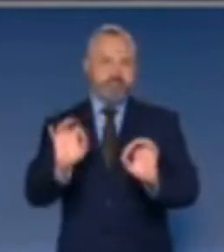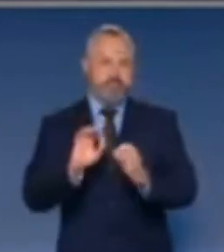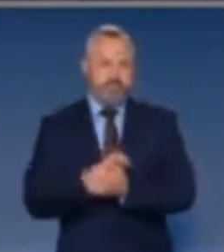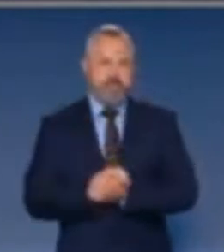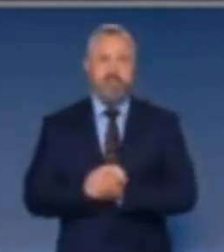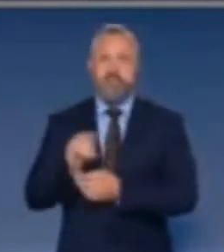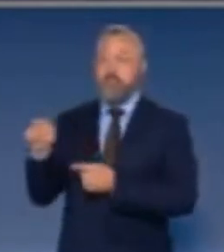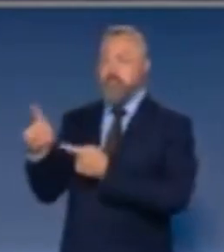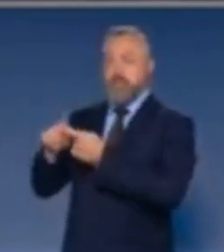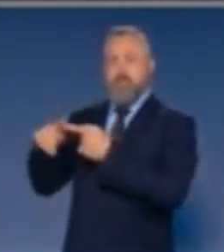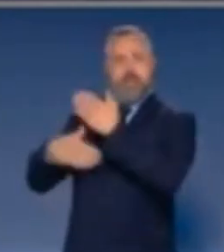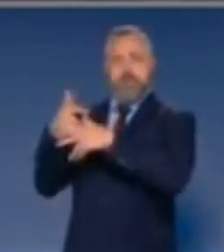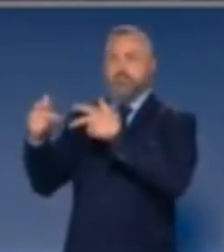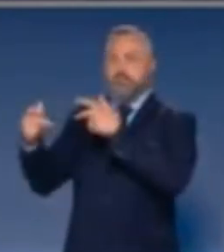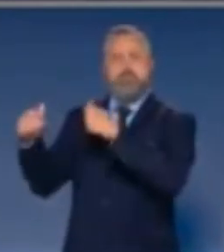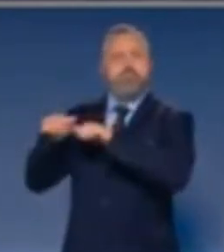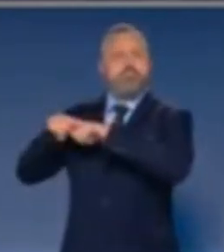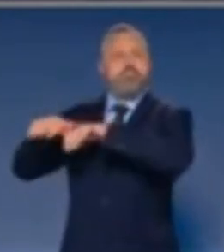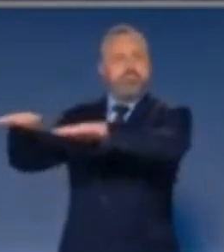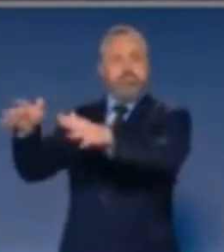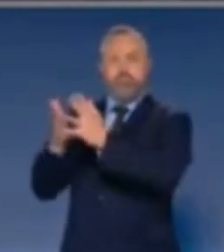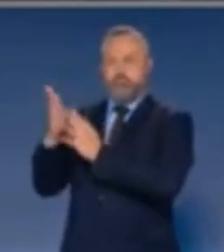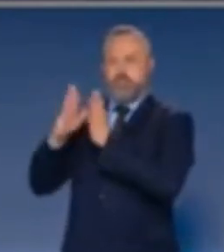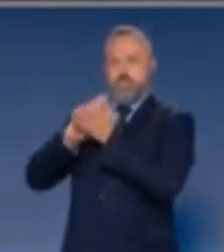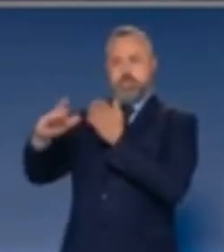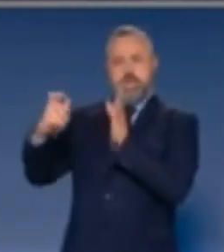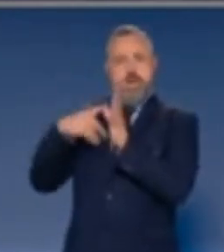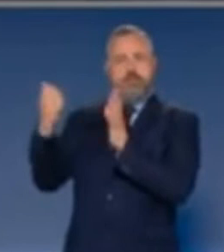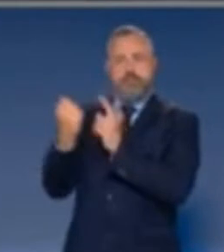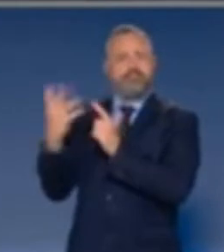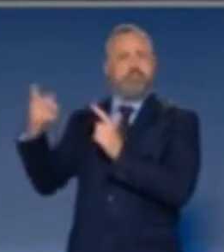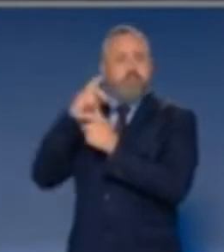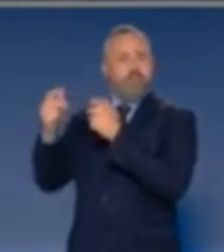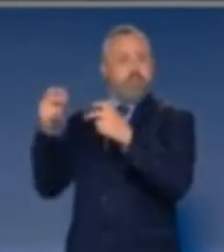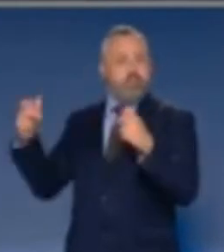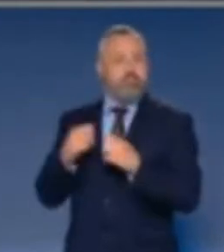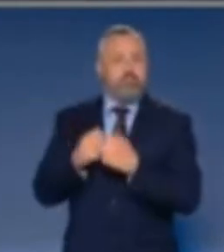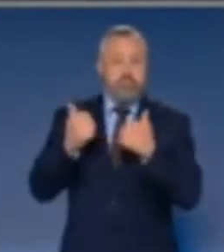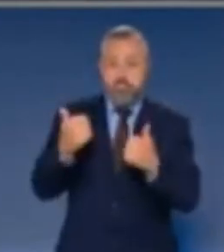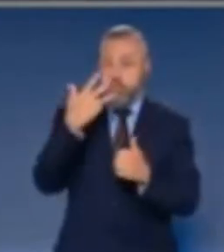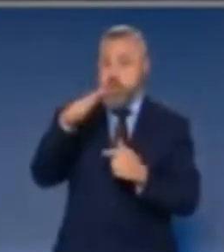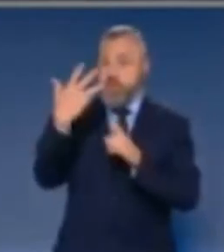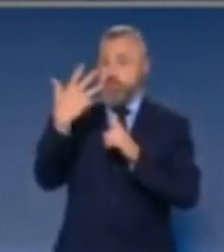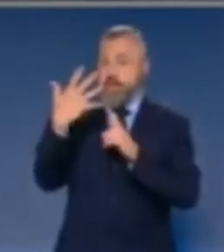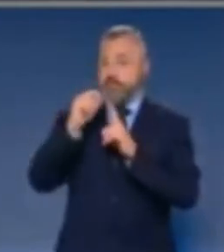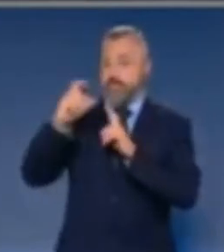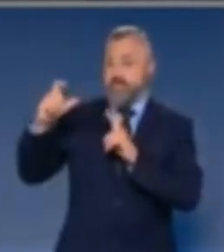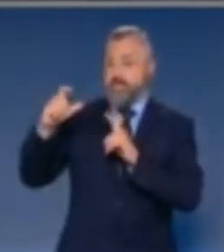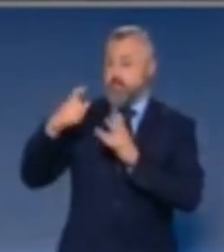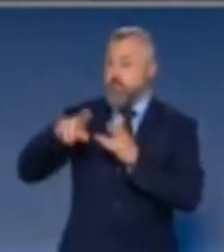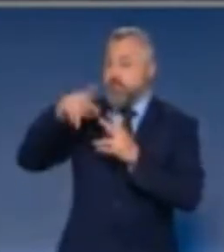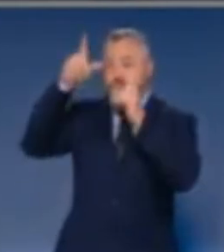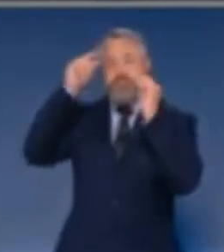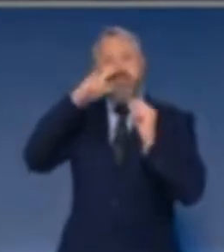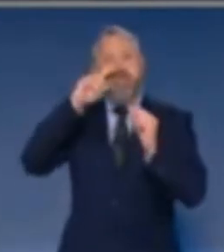facility with 96% of residents and their families agreeing to proceed with the vaccination. And this demonstrates how clearly